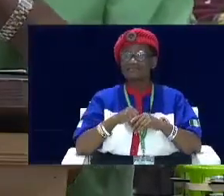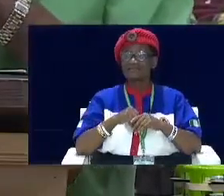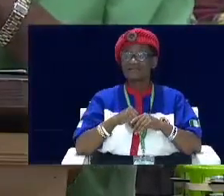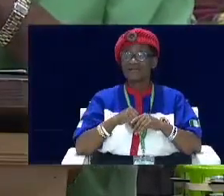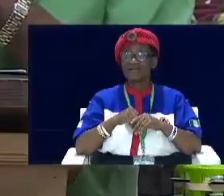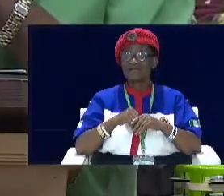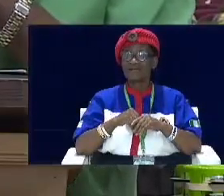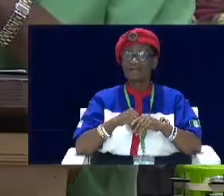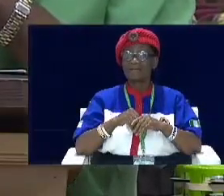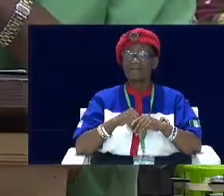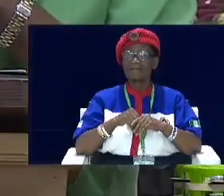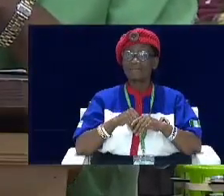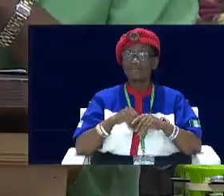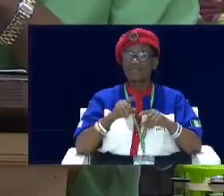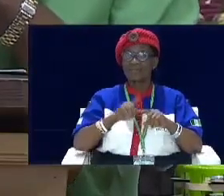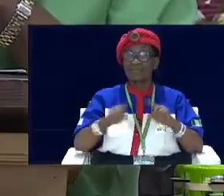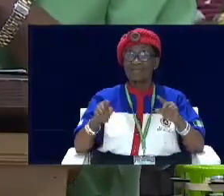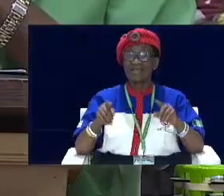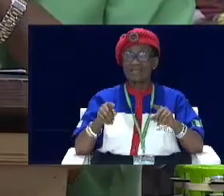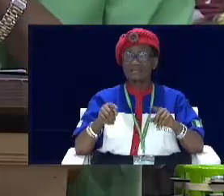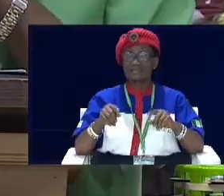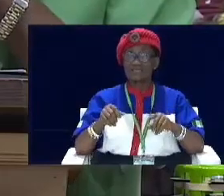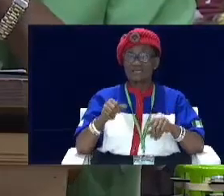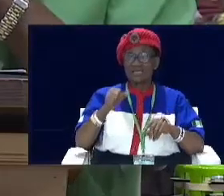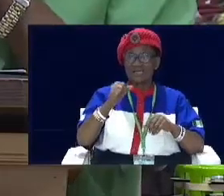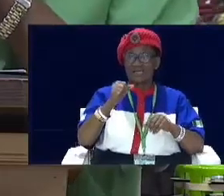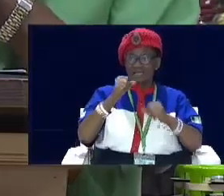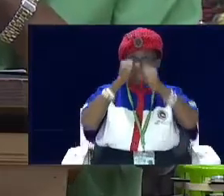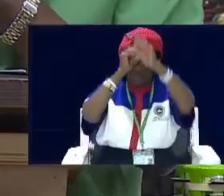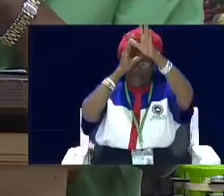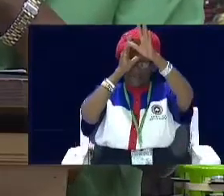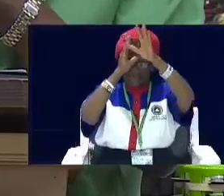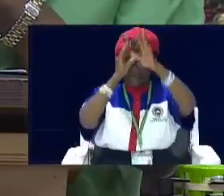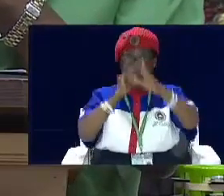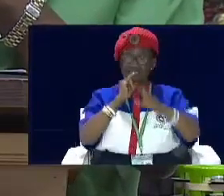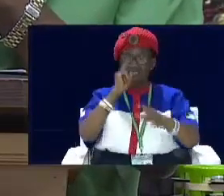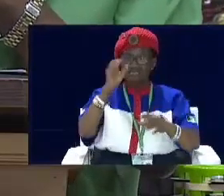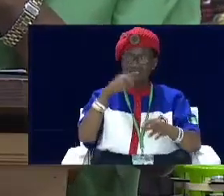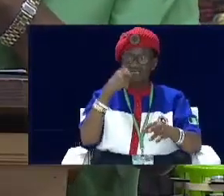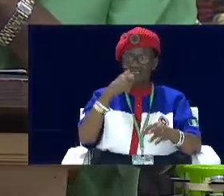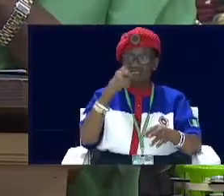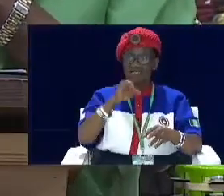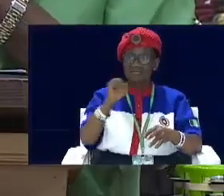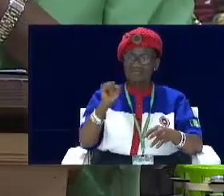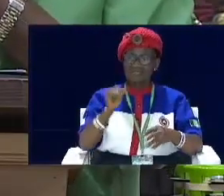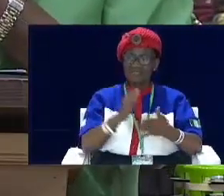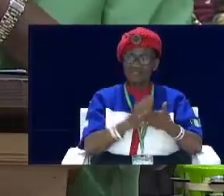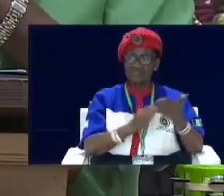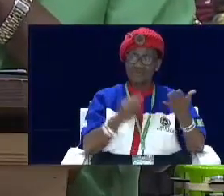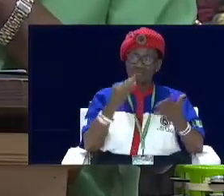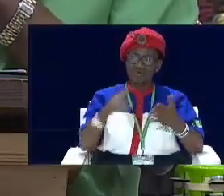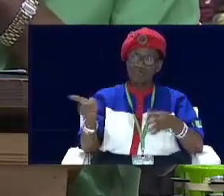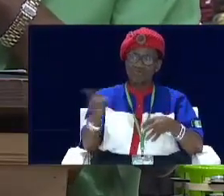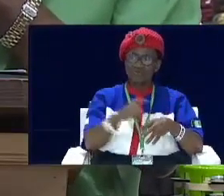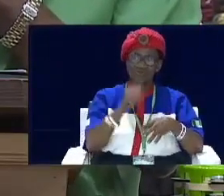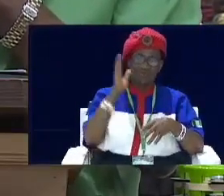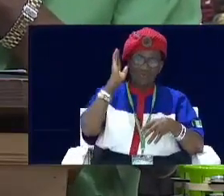ṣugbọn Daddy is speaking. Olorun baba mi n ba mi soro. So Some of you will remember the